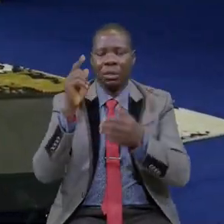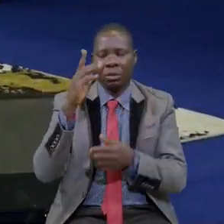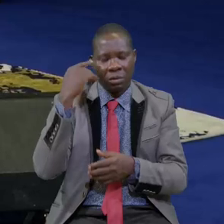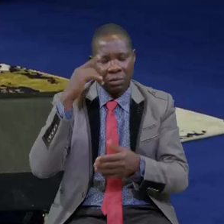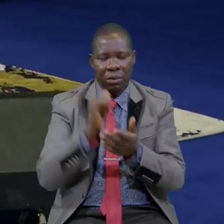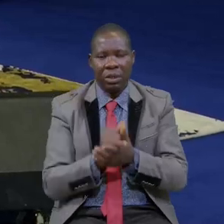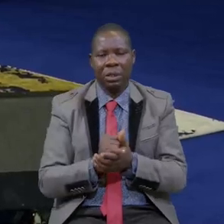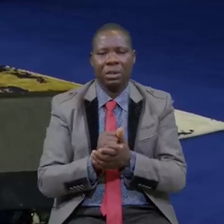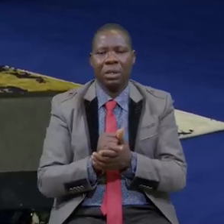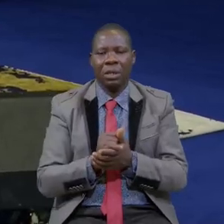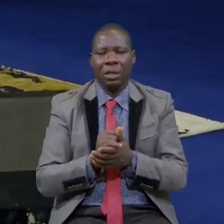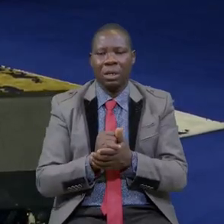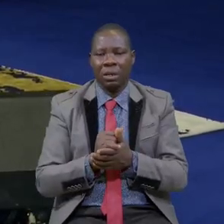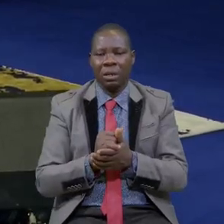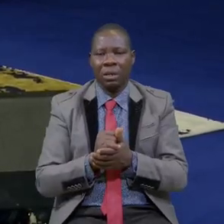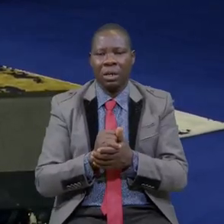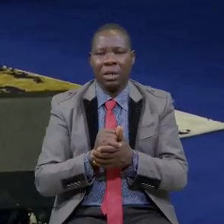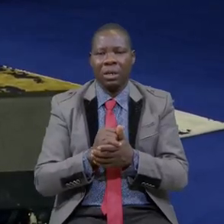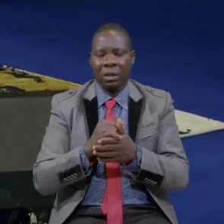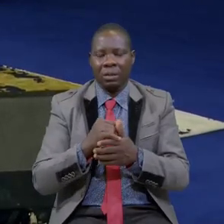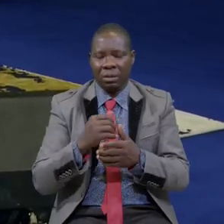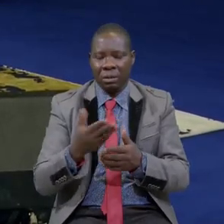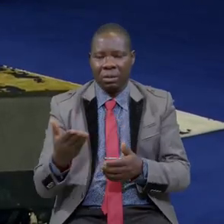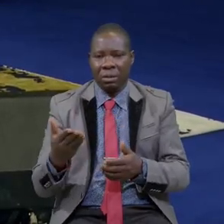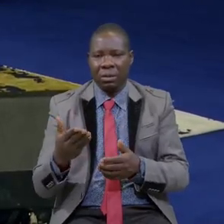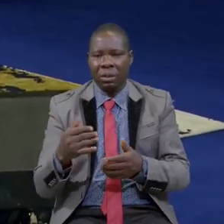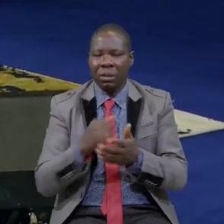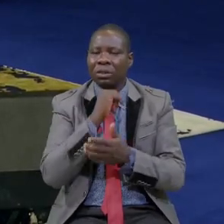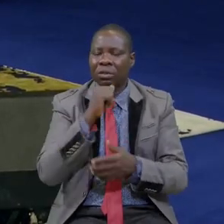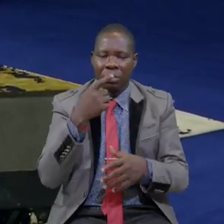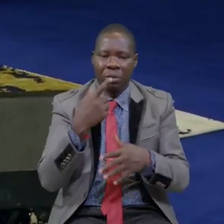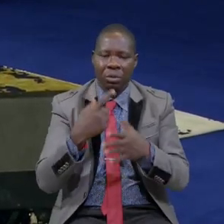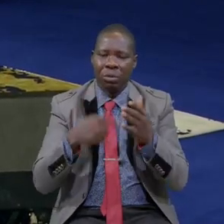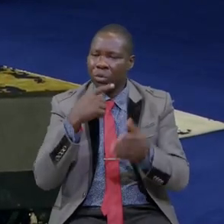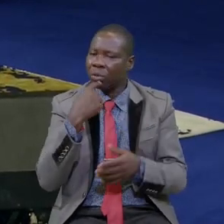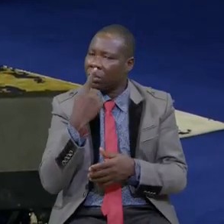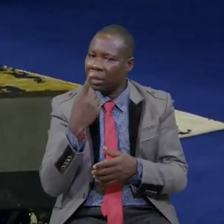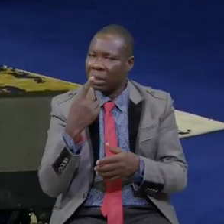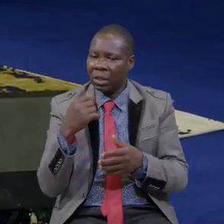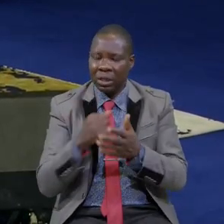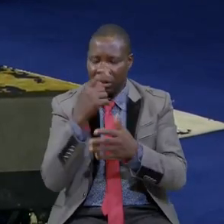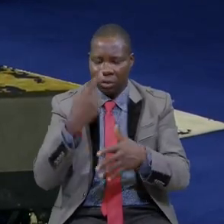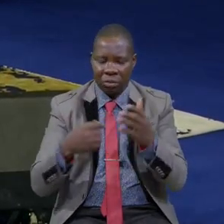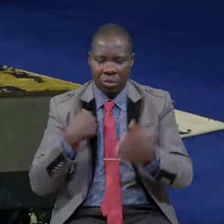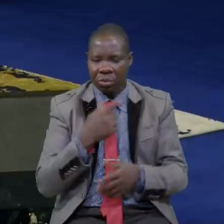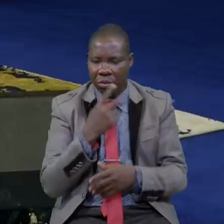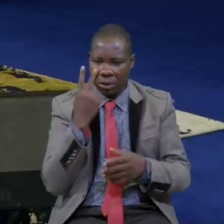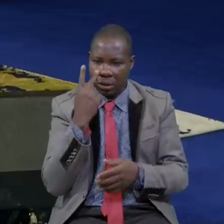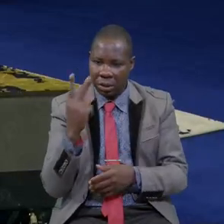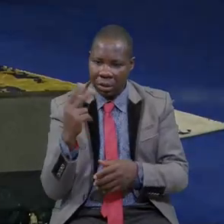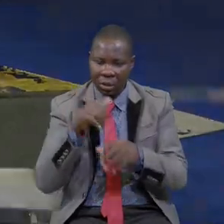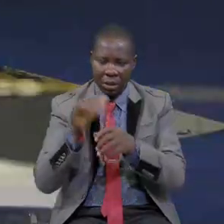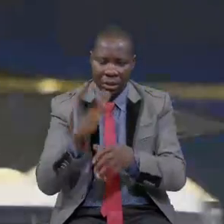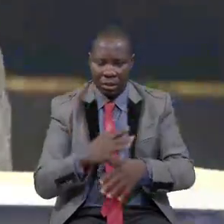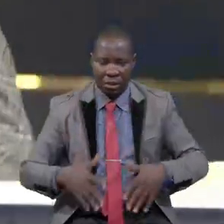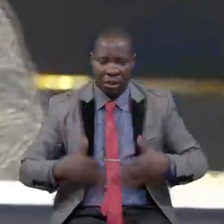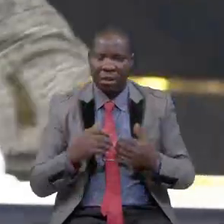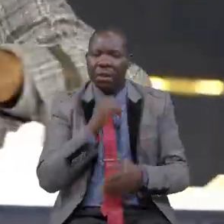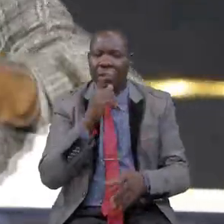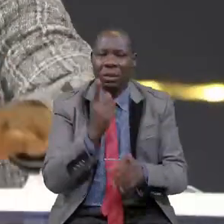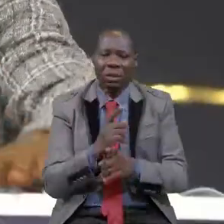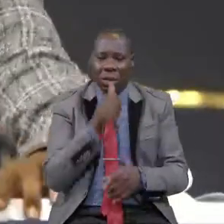you claim is what we see in your life it's not just I'm born again I'm born again since